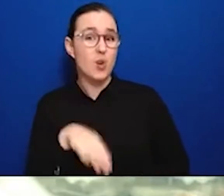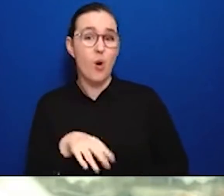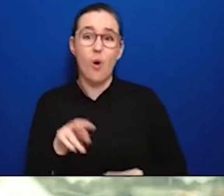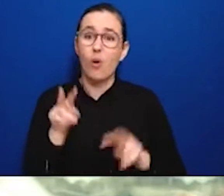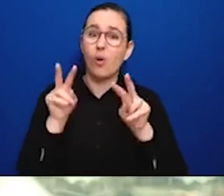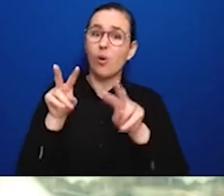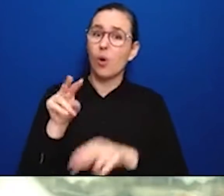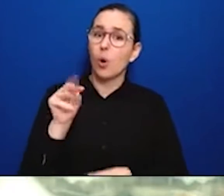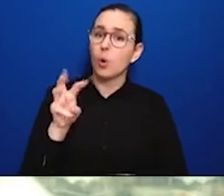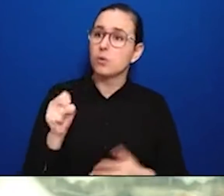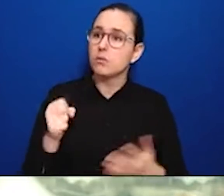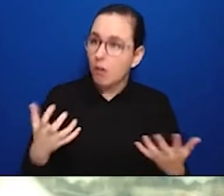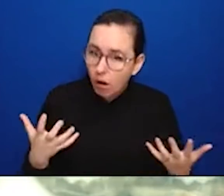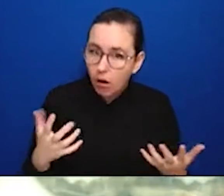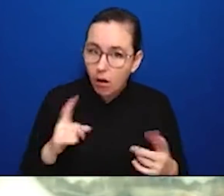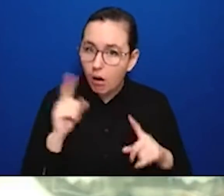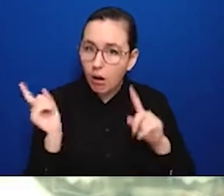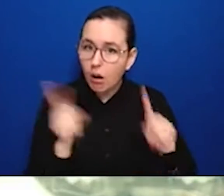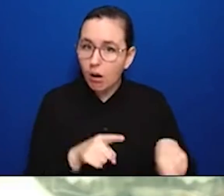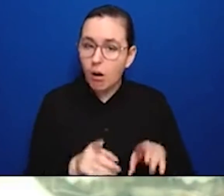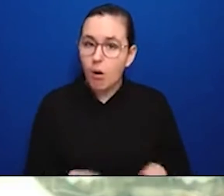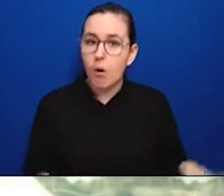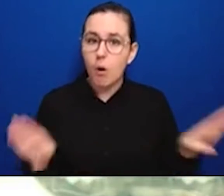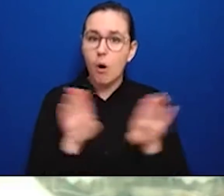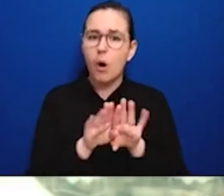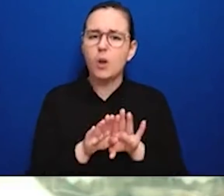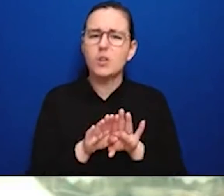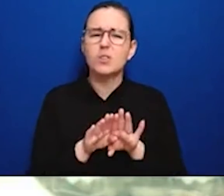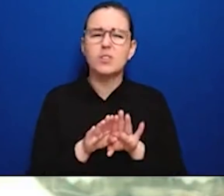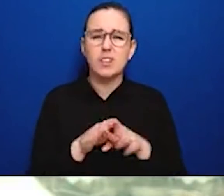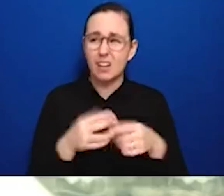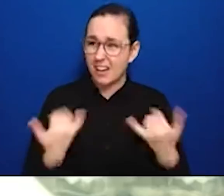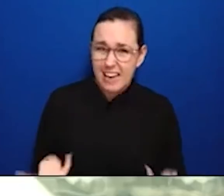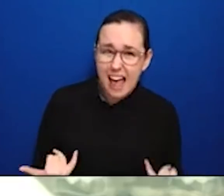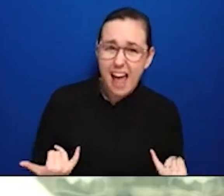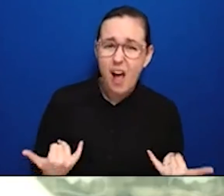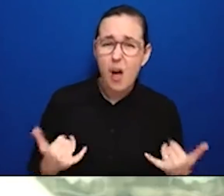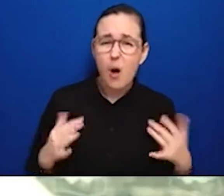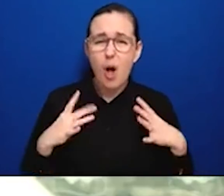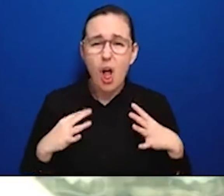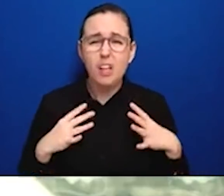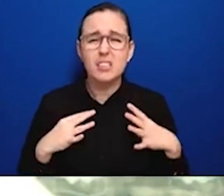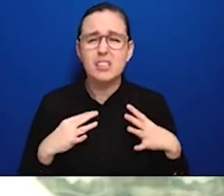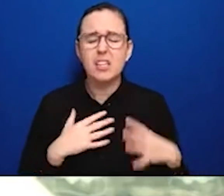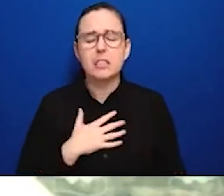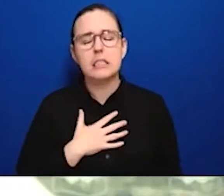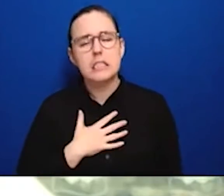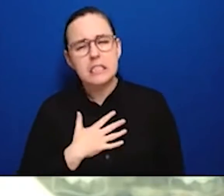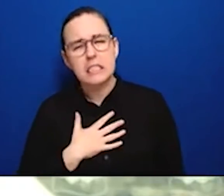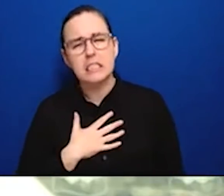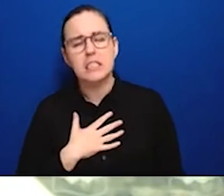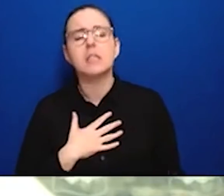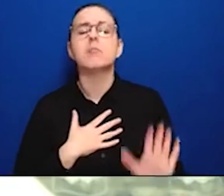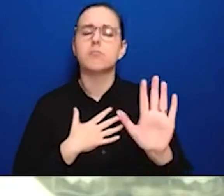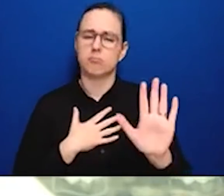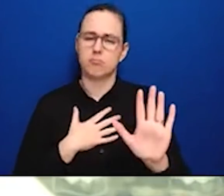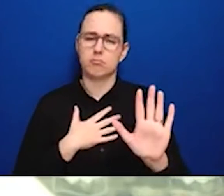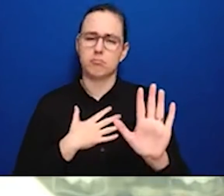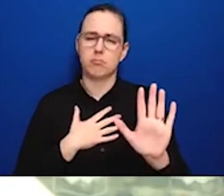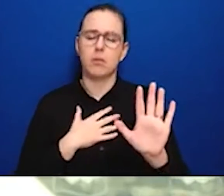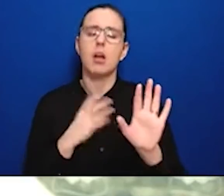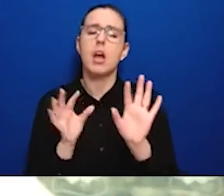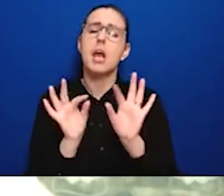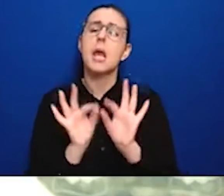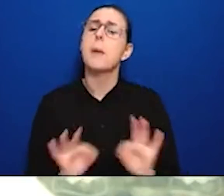challenging. At the same time, we must quickly respond to what we need to do to best protect British